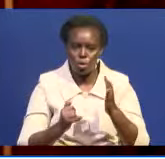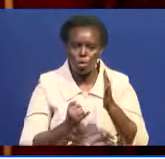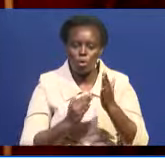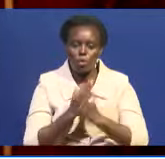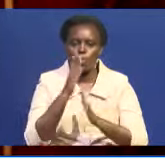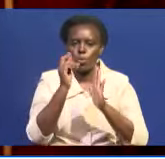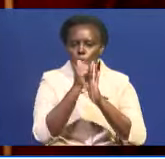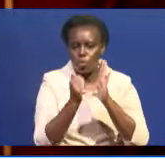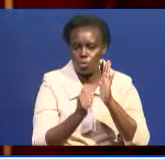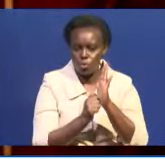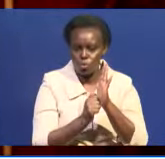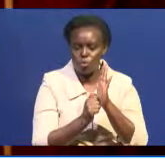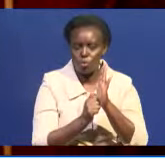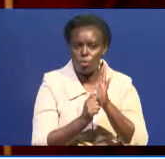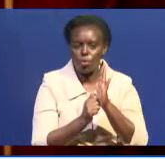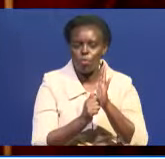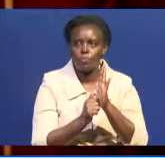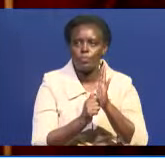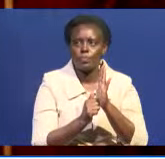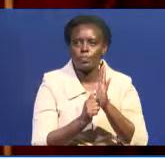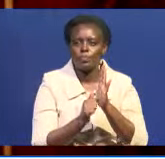periodic ground truthing.